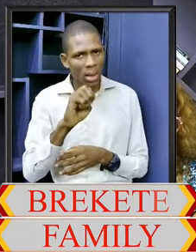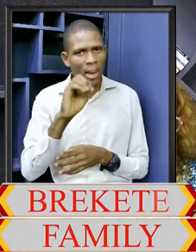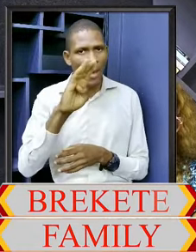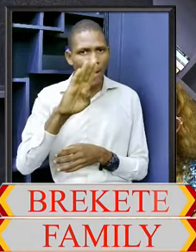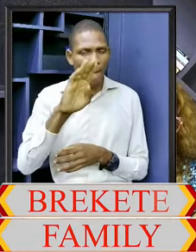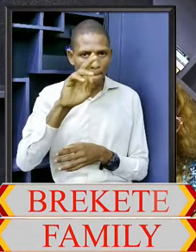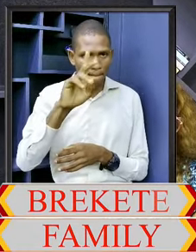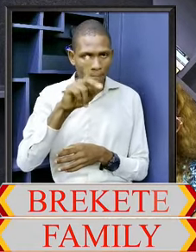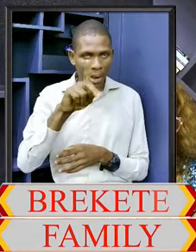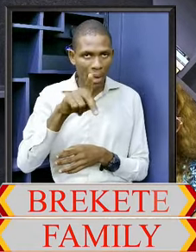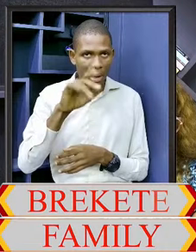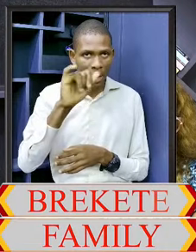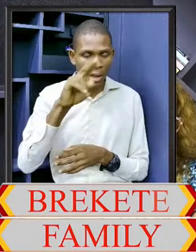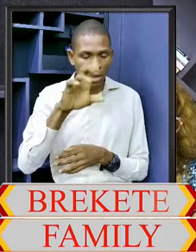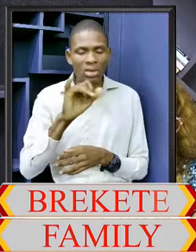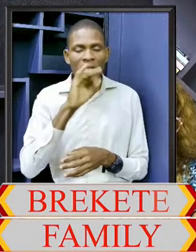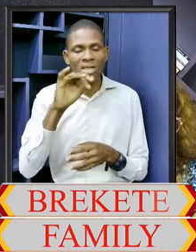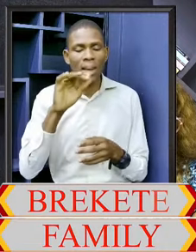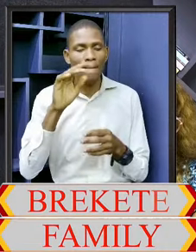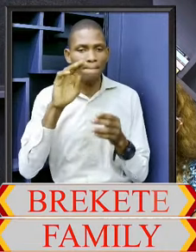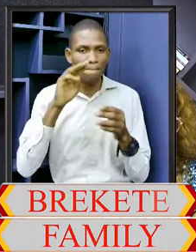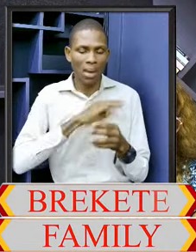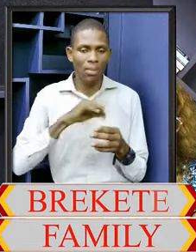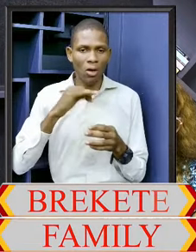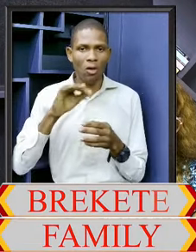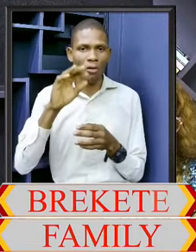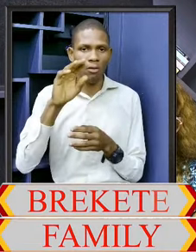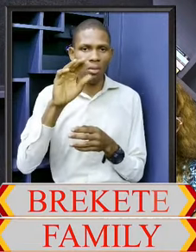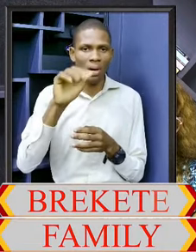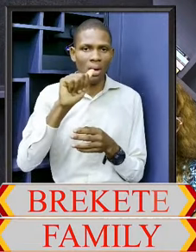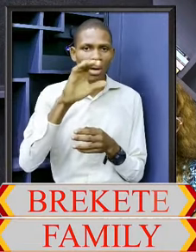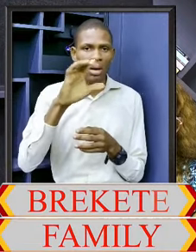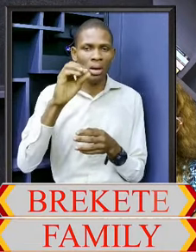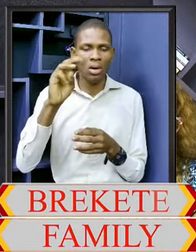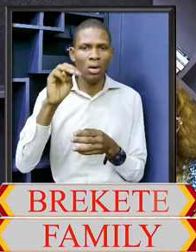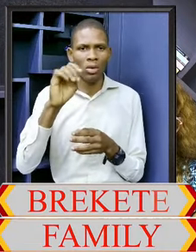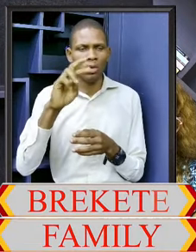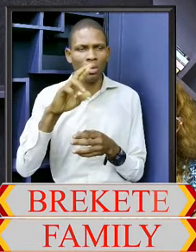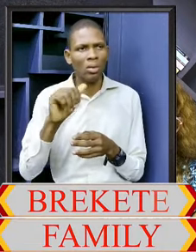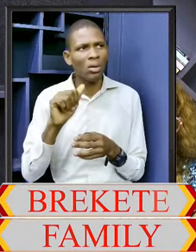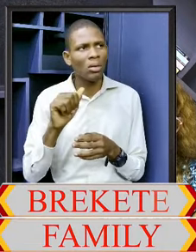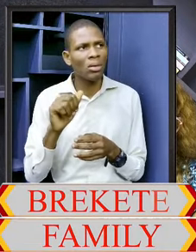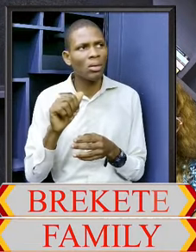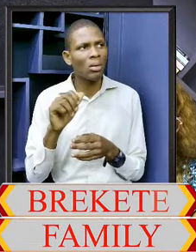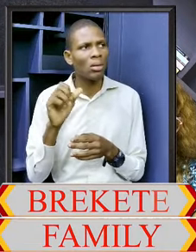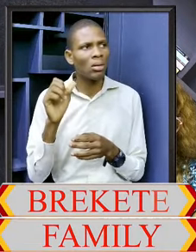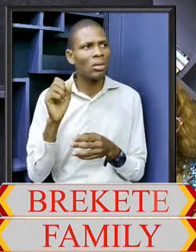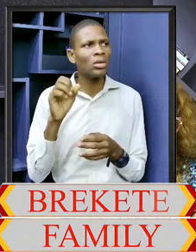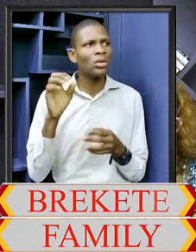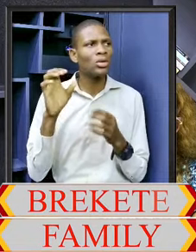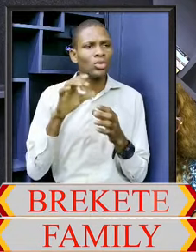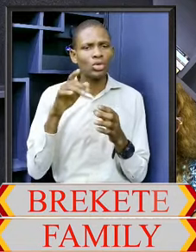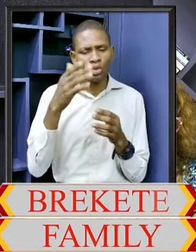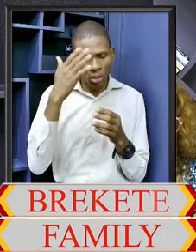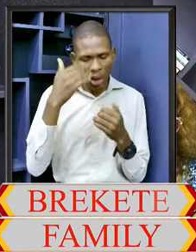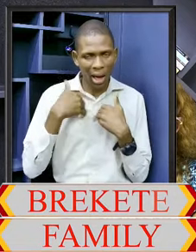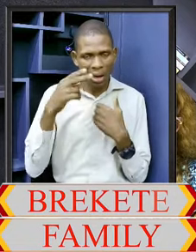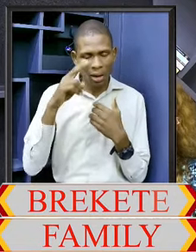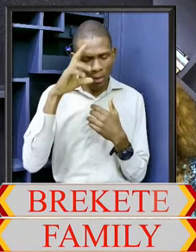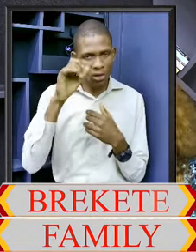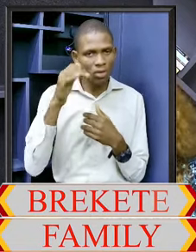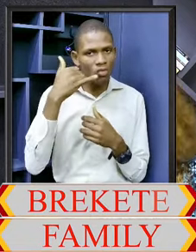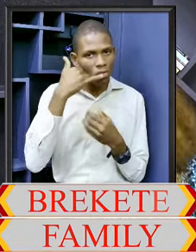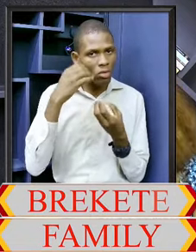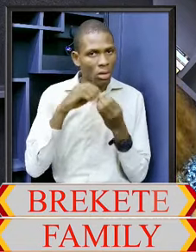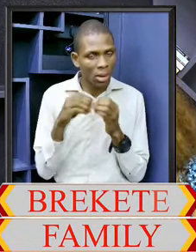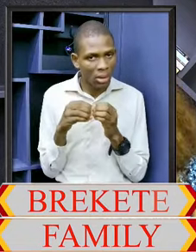Igwe Pius Nnamane, is he a member of Akomora? I didn't dispute of that one. Do you have his phone number?